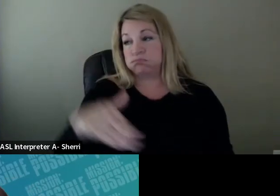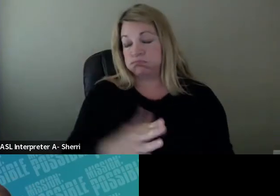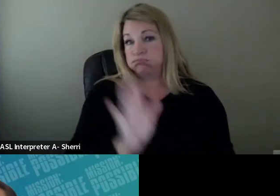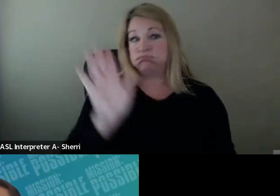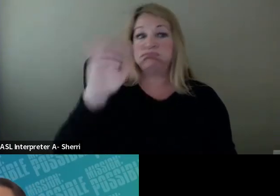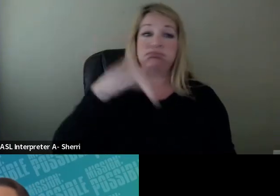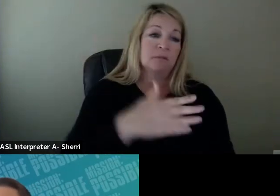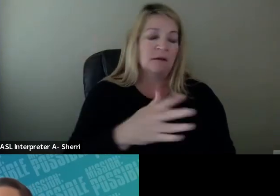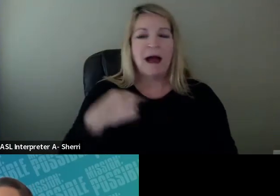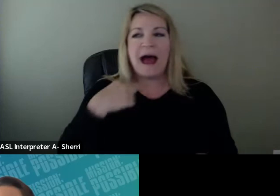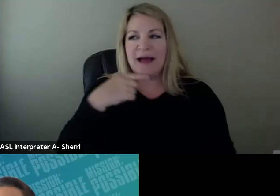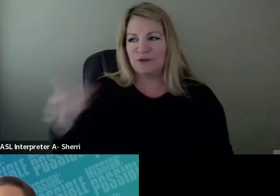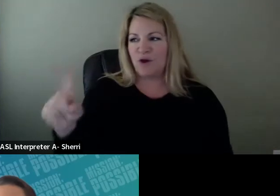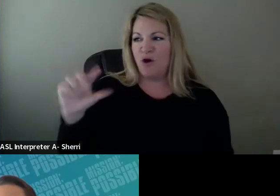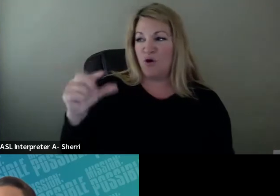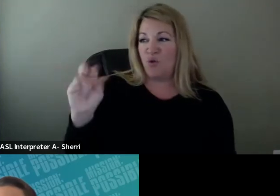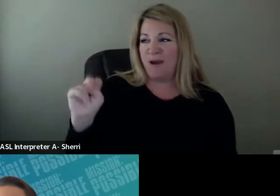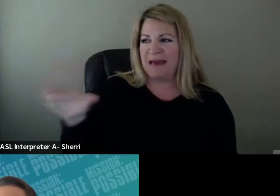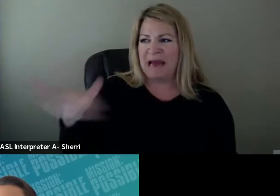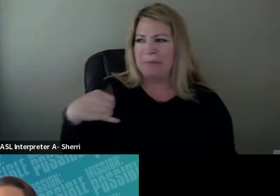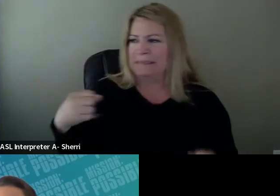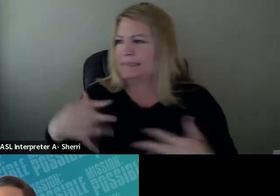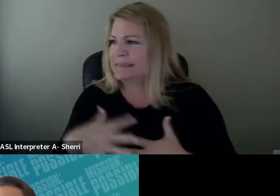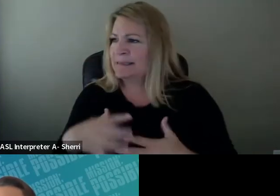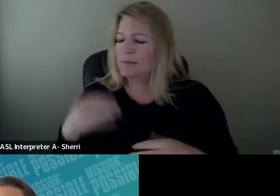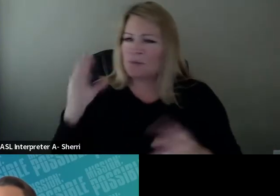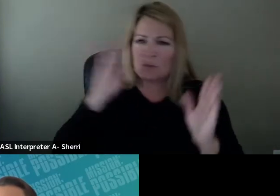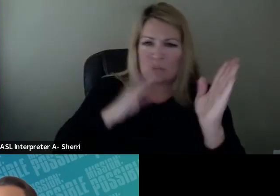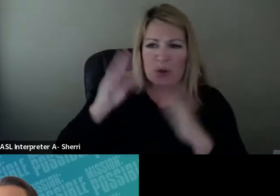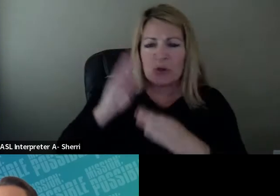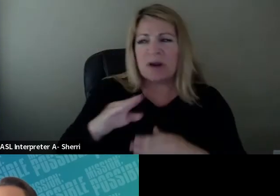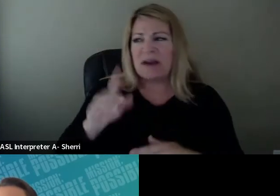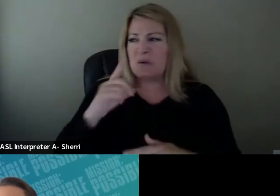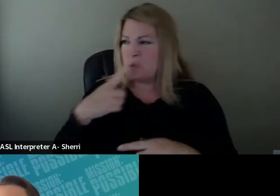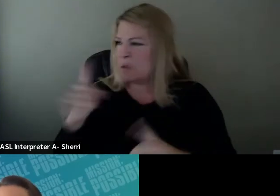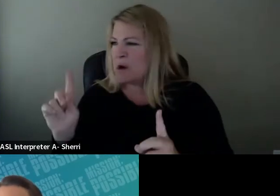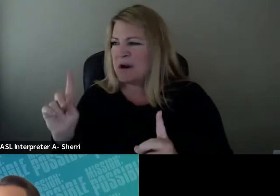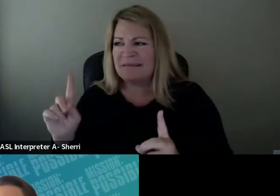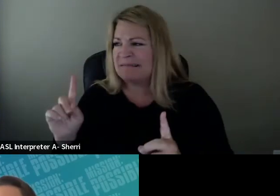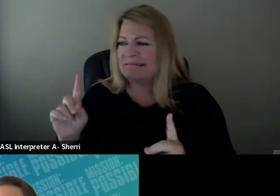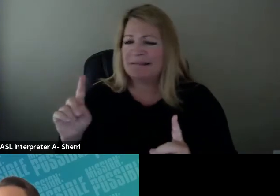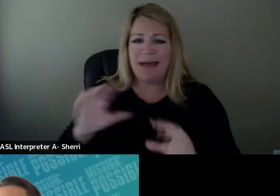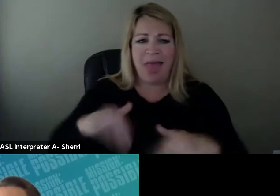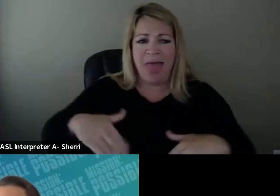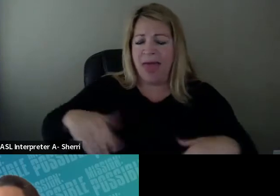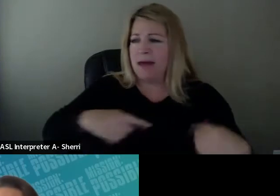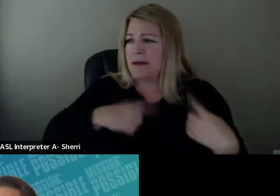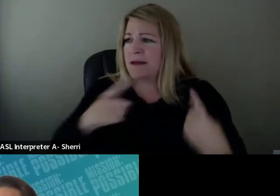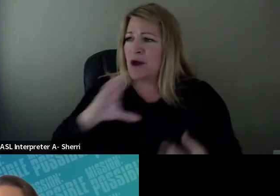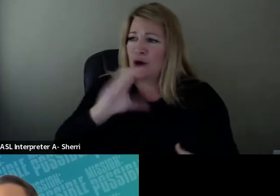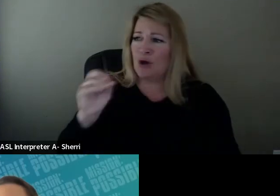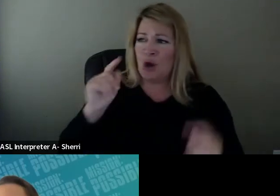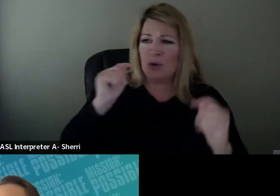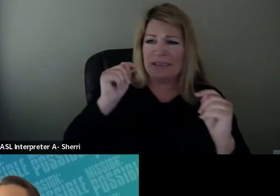that time, I'm like scared and worried. I don't think this is gonna work. We haven't had co-teaching and co-teaching